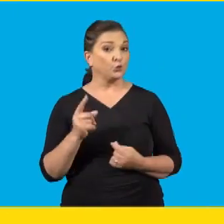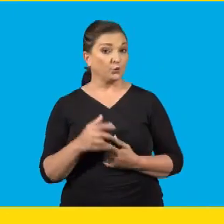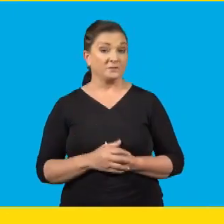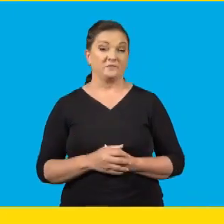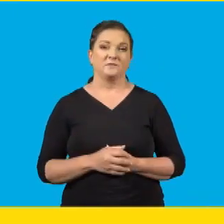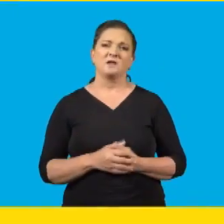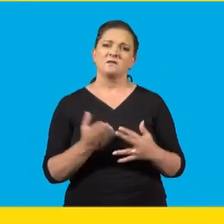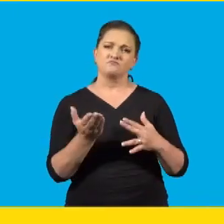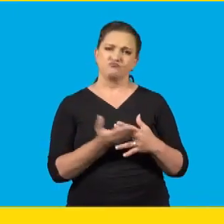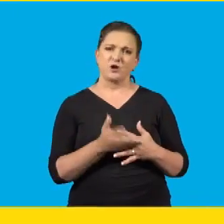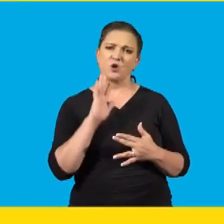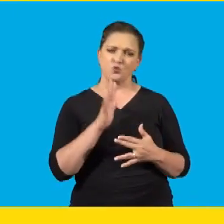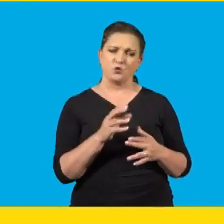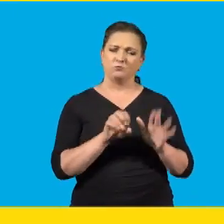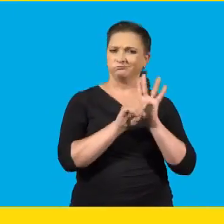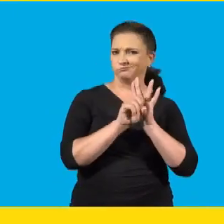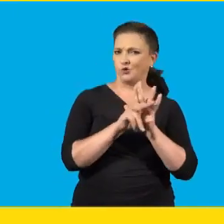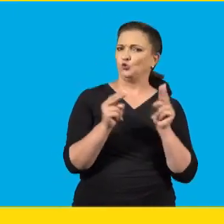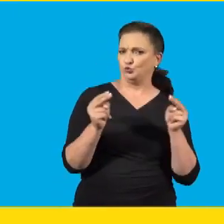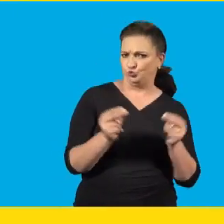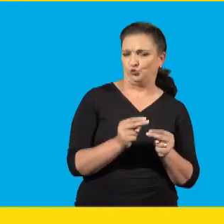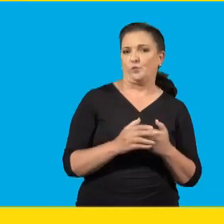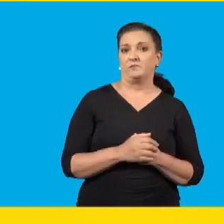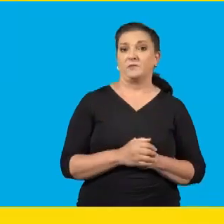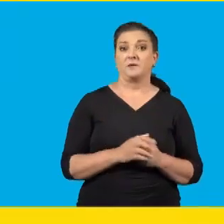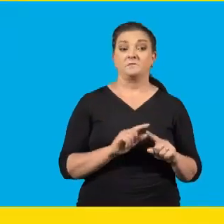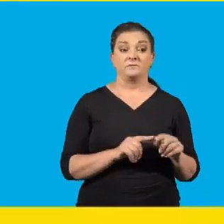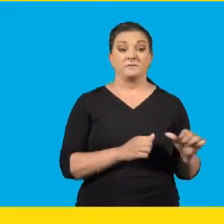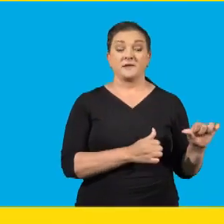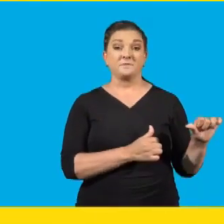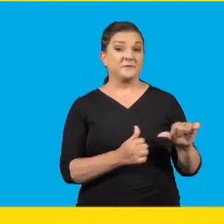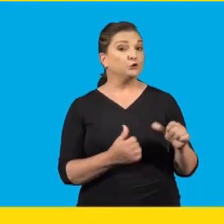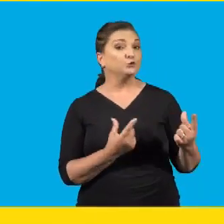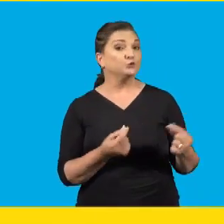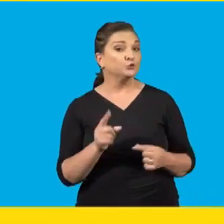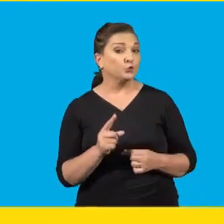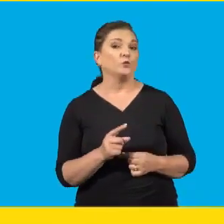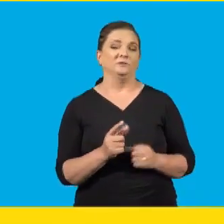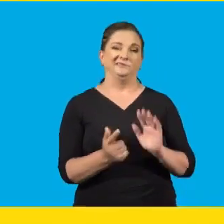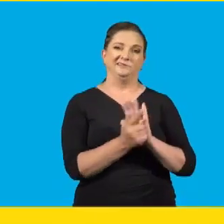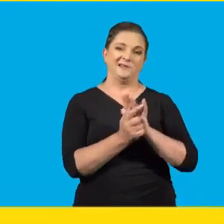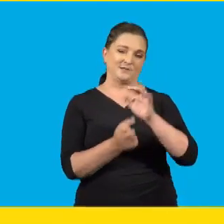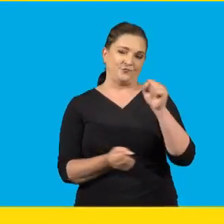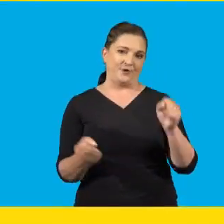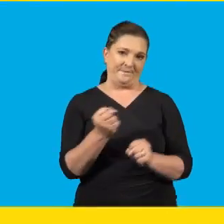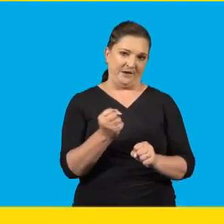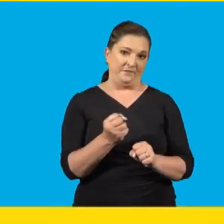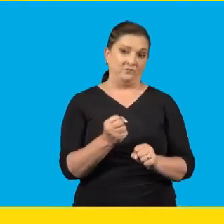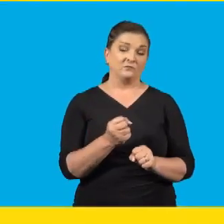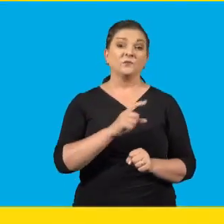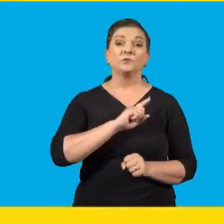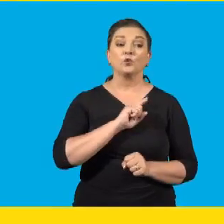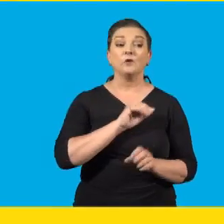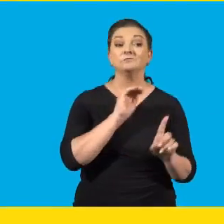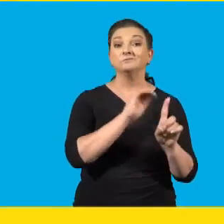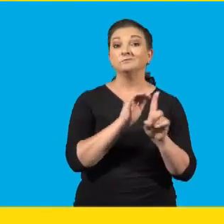what we are going to do is we are going to break for another short commercial break, and when we come back, we are going to wrap up our